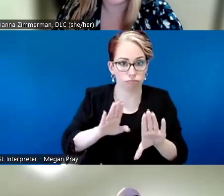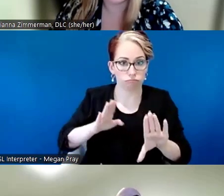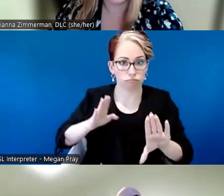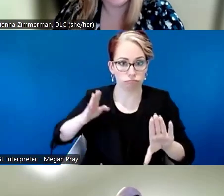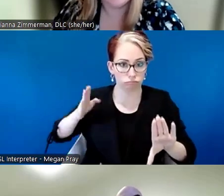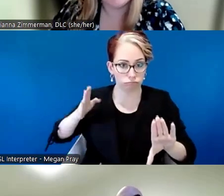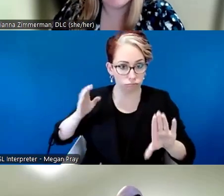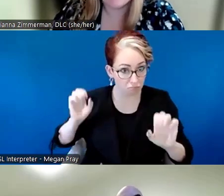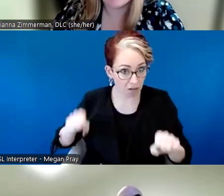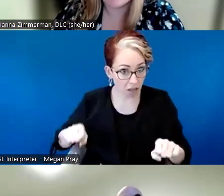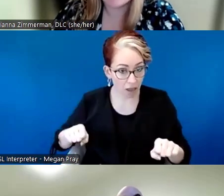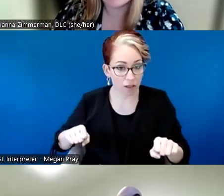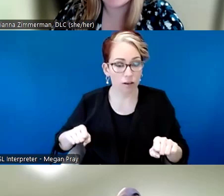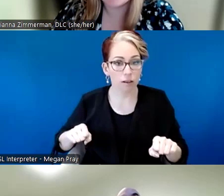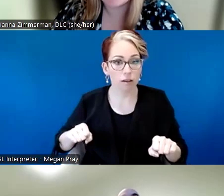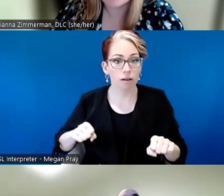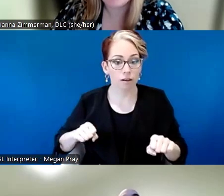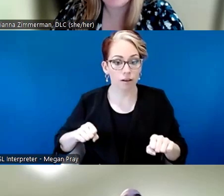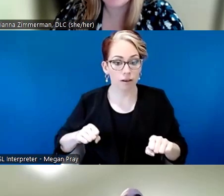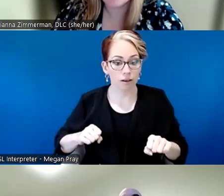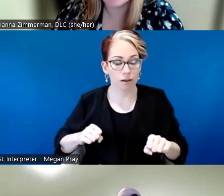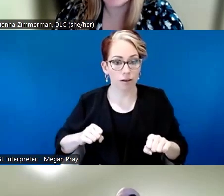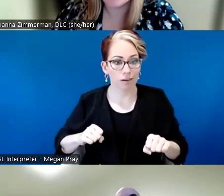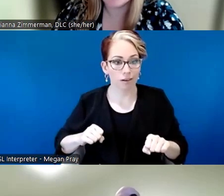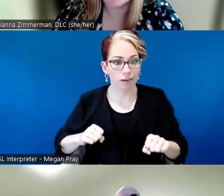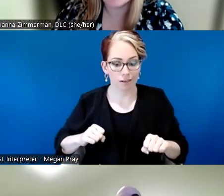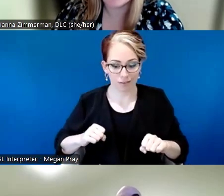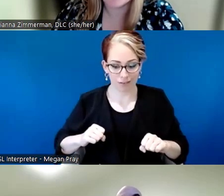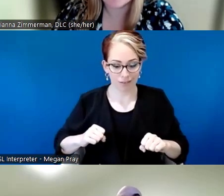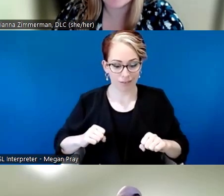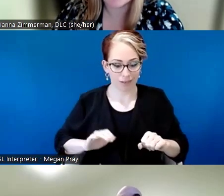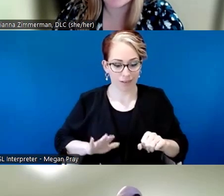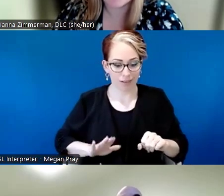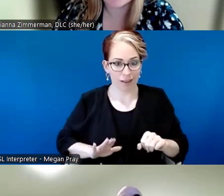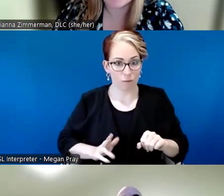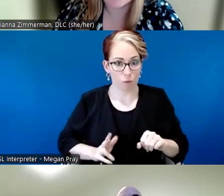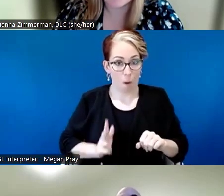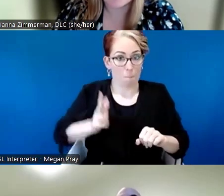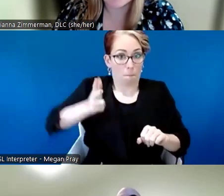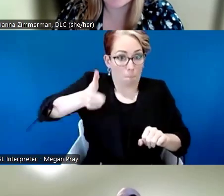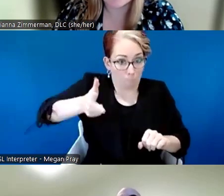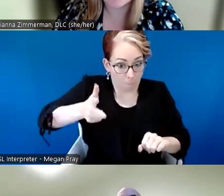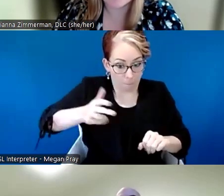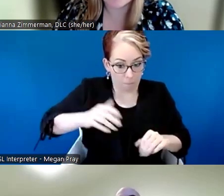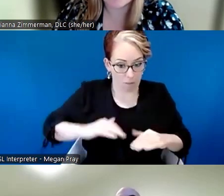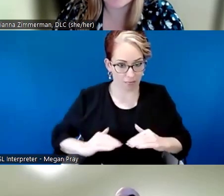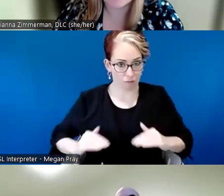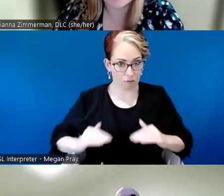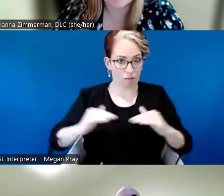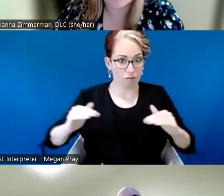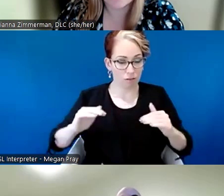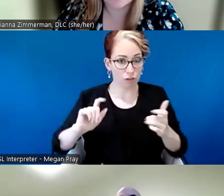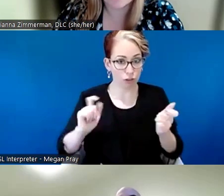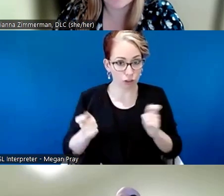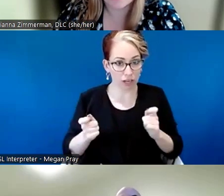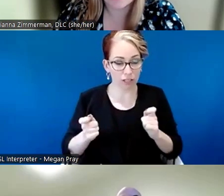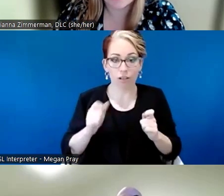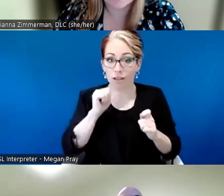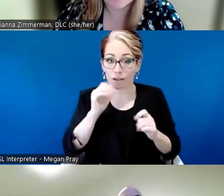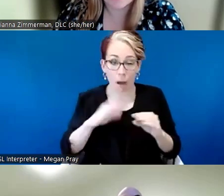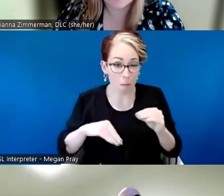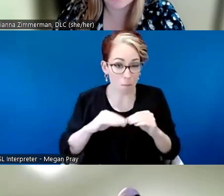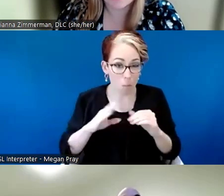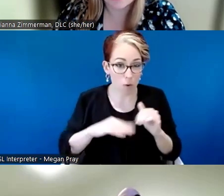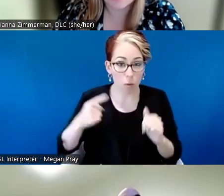Are there changes in level? Are the doorways at least 32 inches clear with a threshold that does not exceed 1/2 inch?